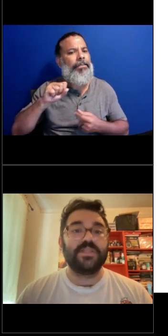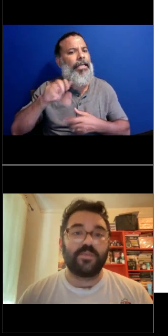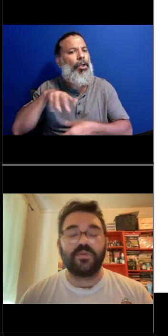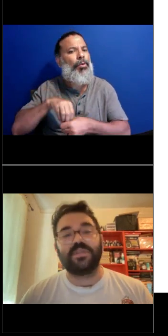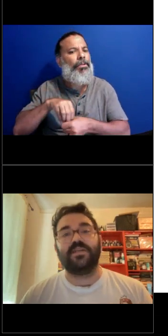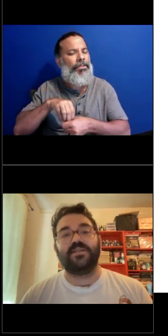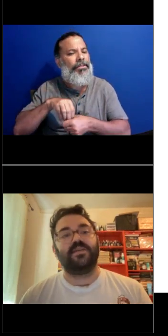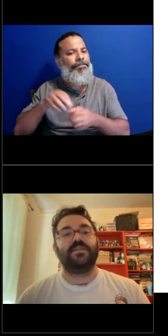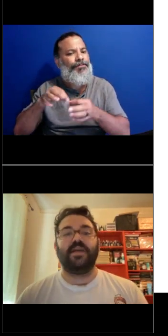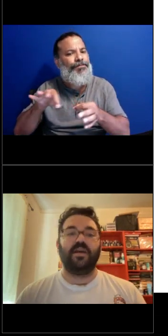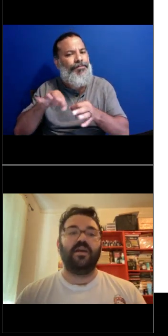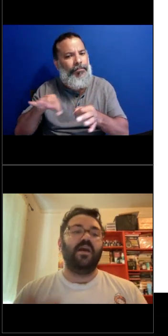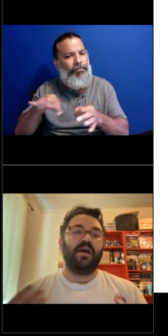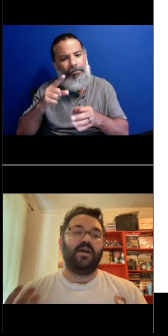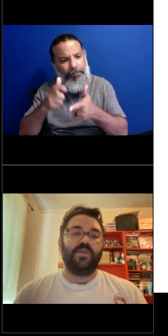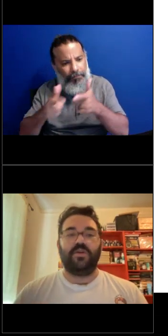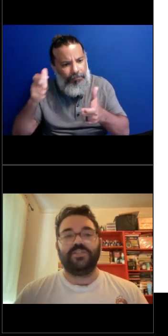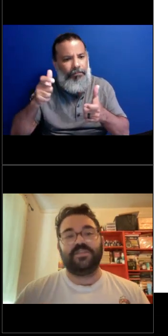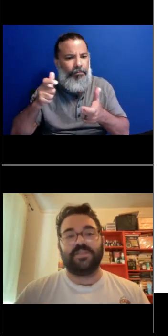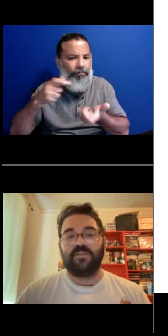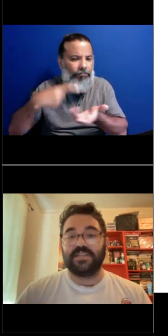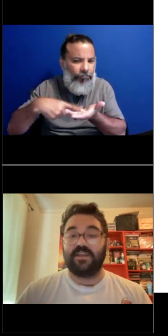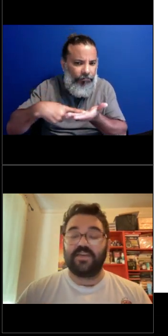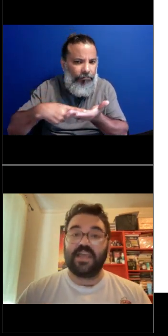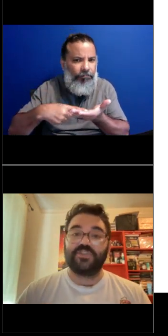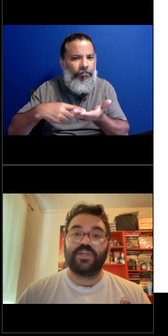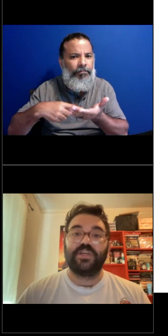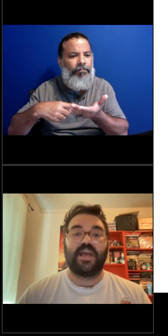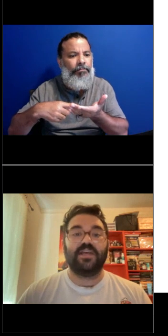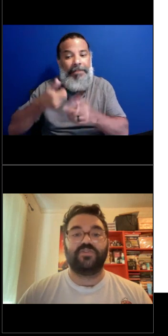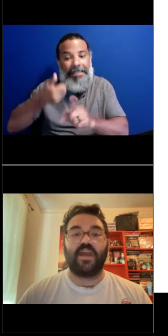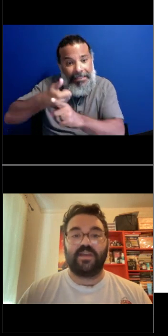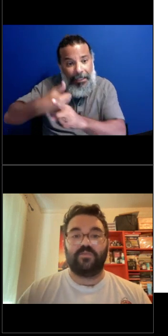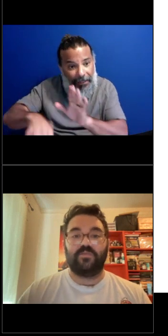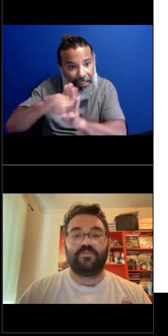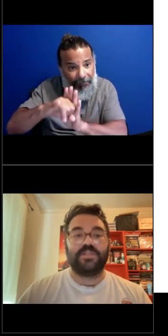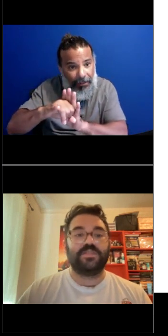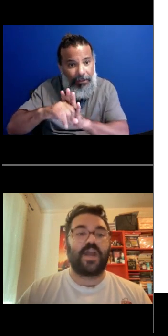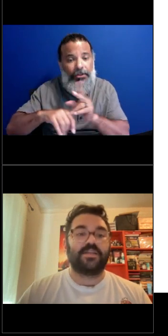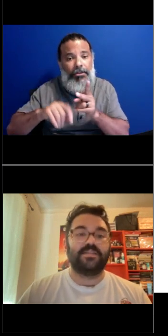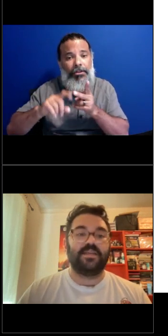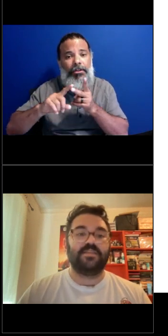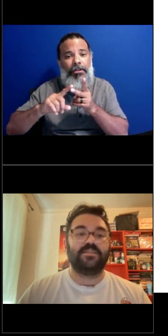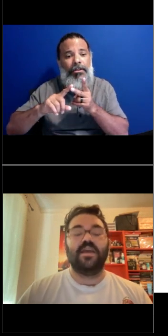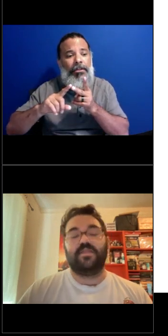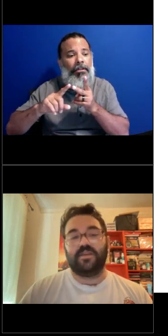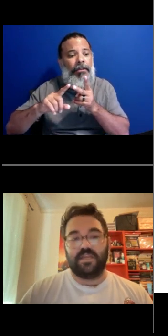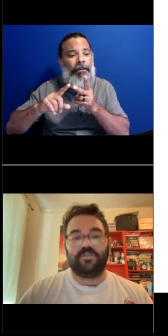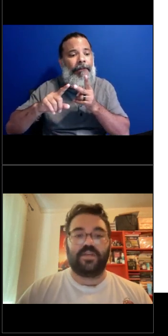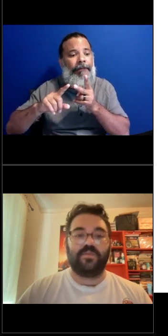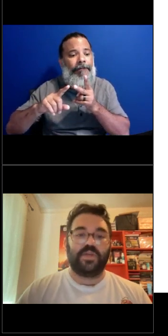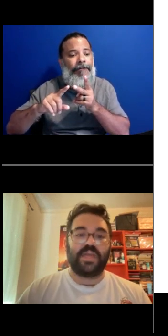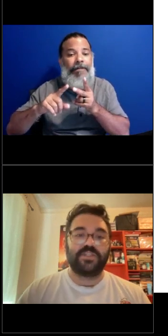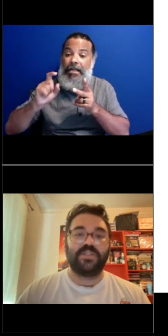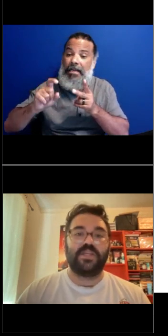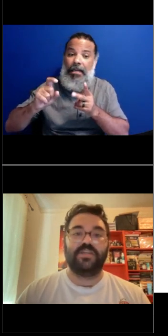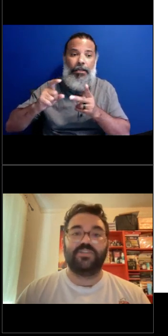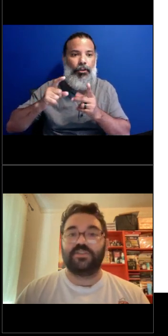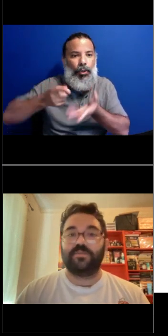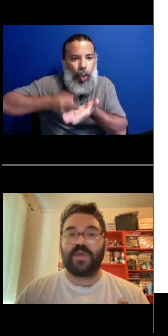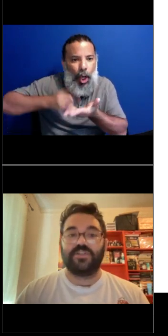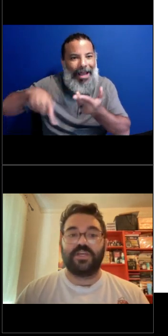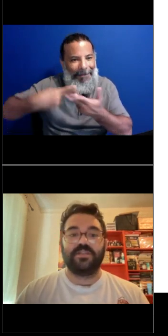bigger principles that I discussed there, the notion of self-identification as driving reference practices, the need for meta-communication